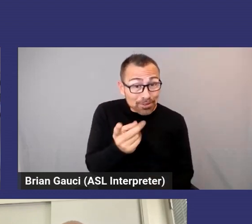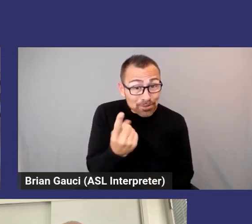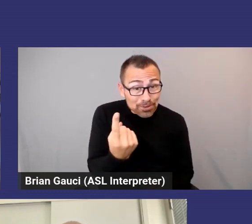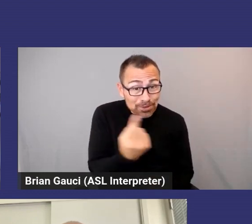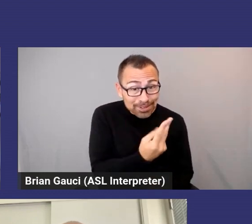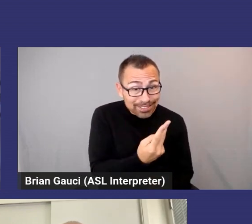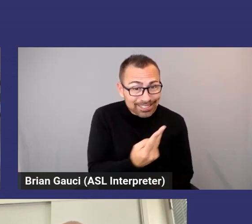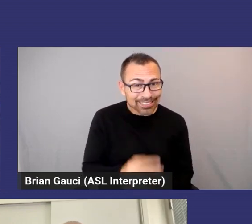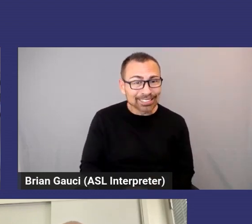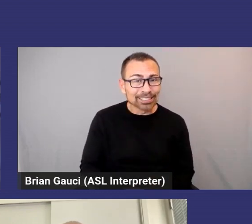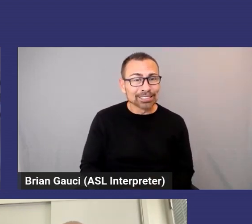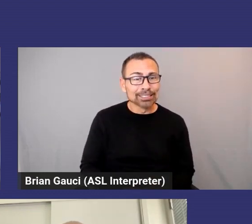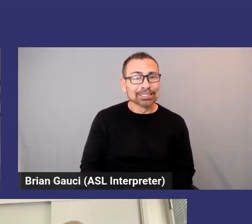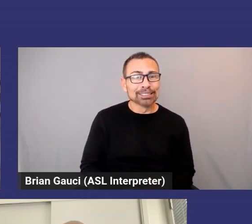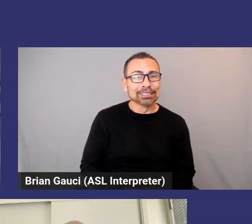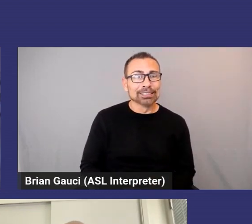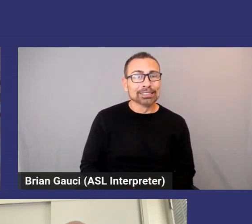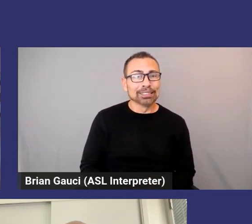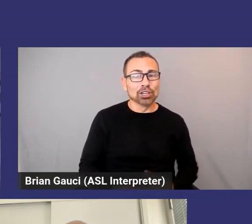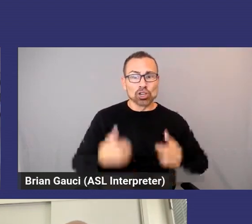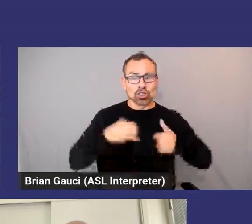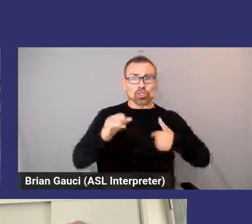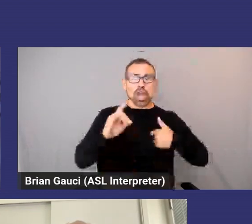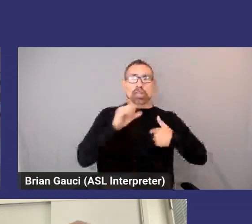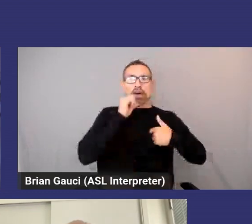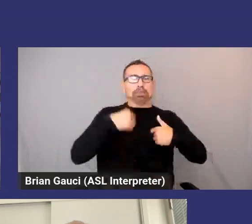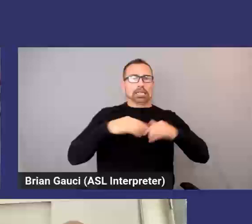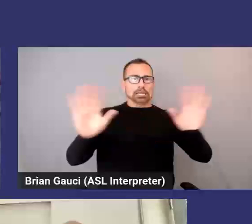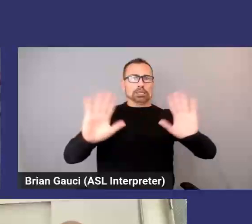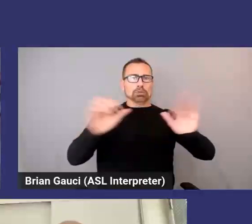It's not me. Don't send them to me, man.